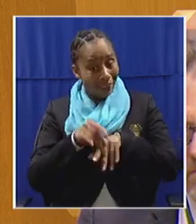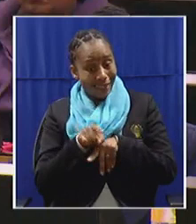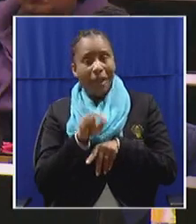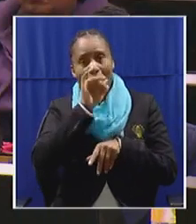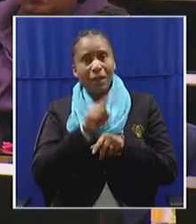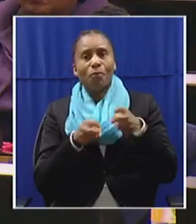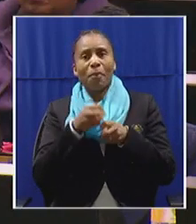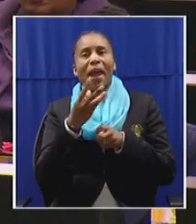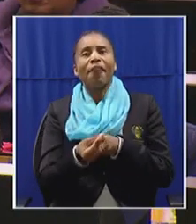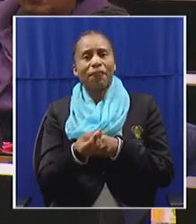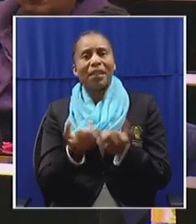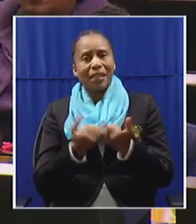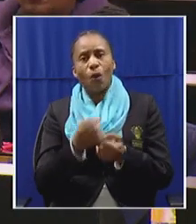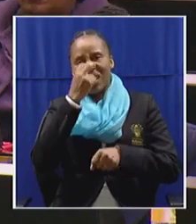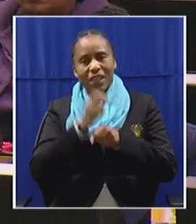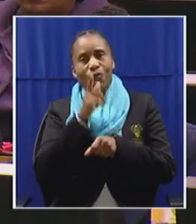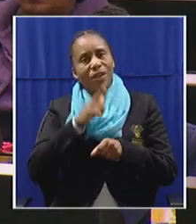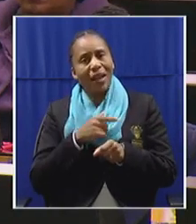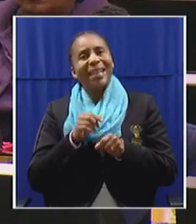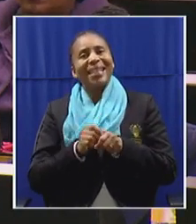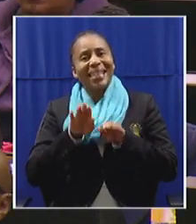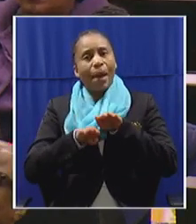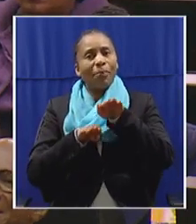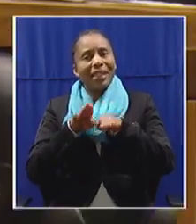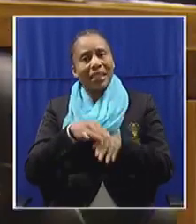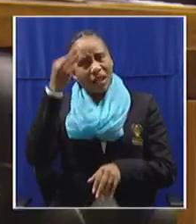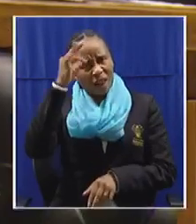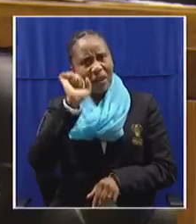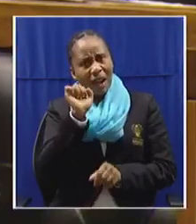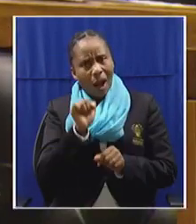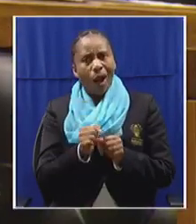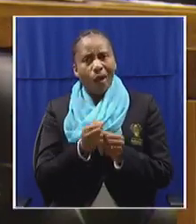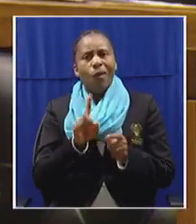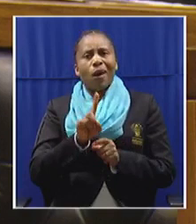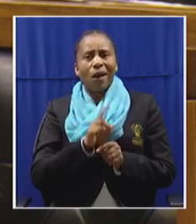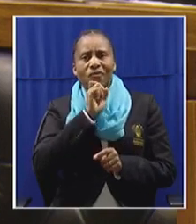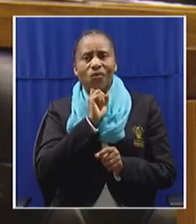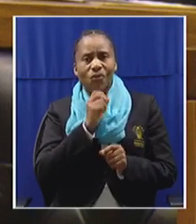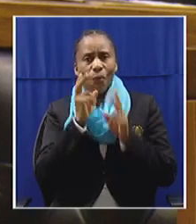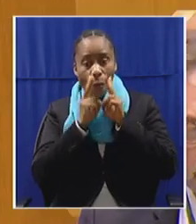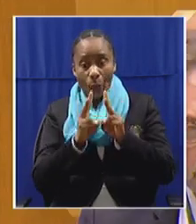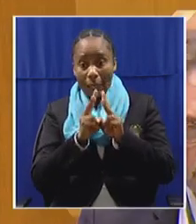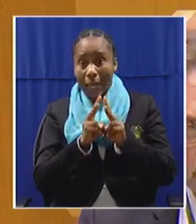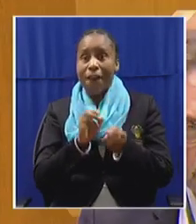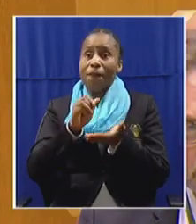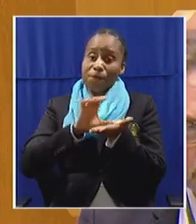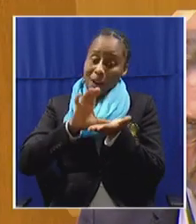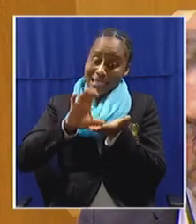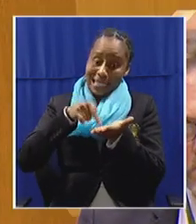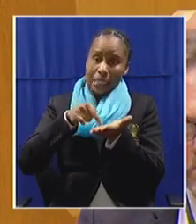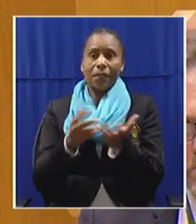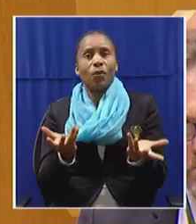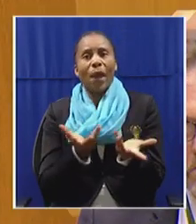announce to us what steps your government is taking to look into what happened to that funding, where those funds were siphoned